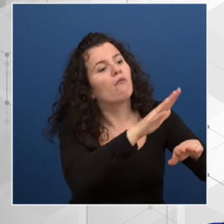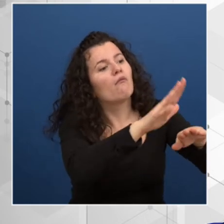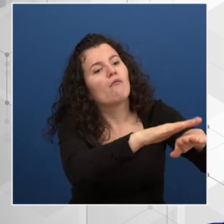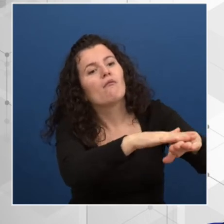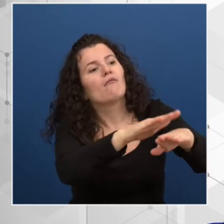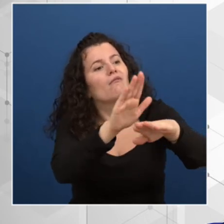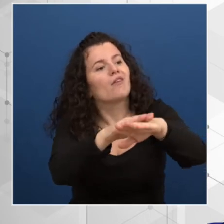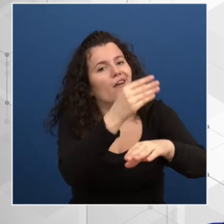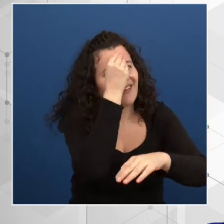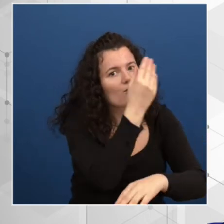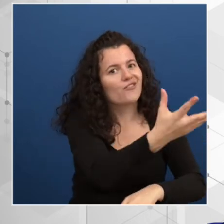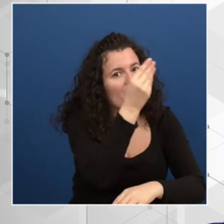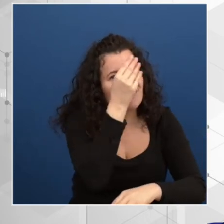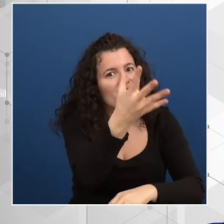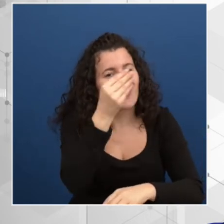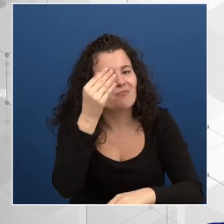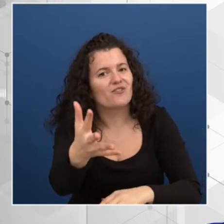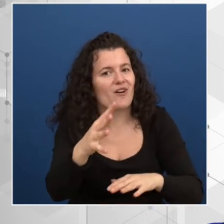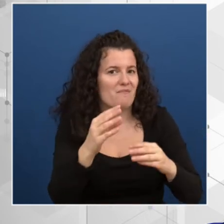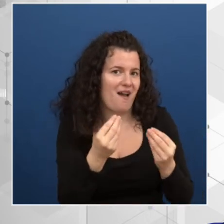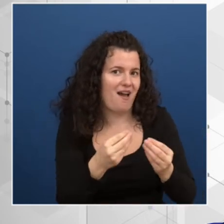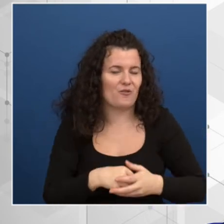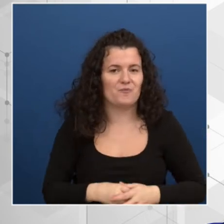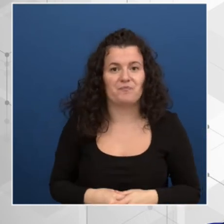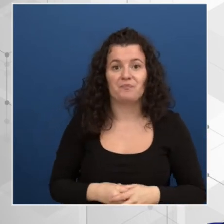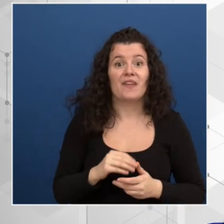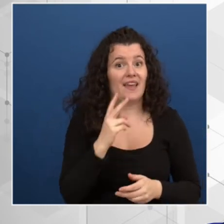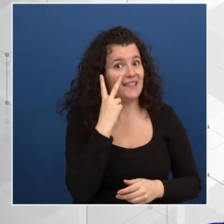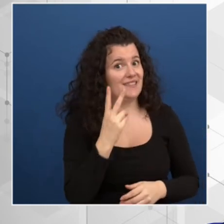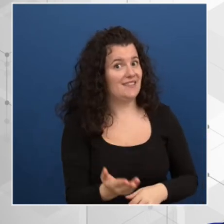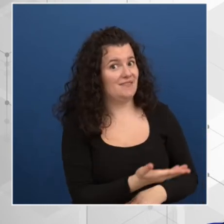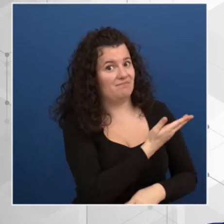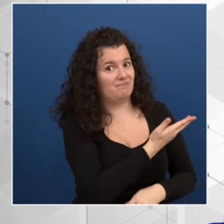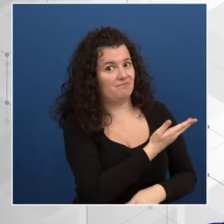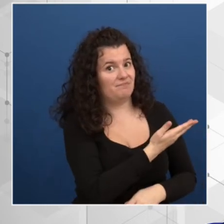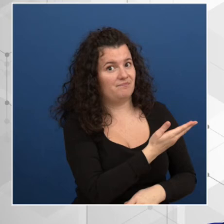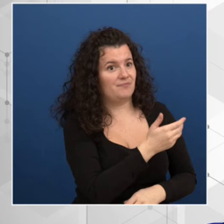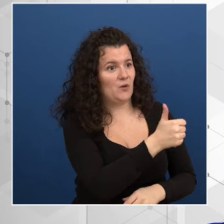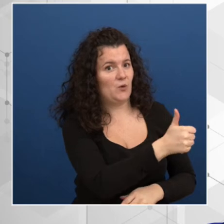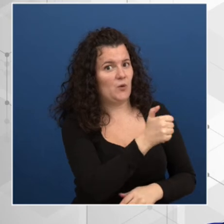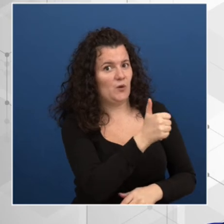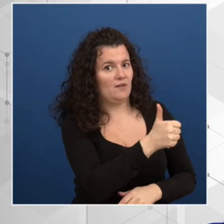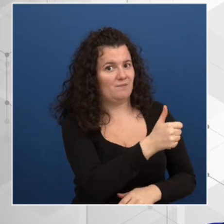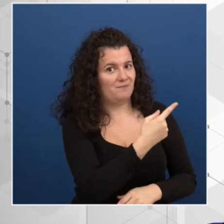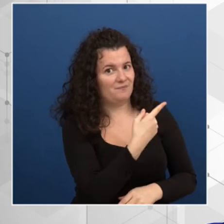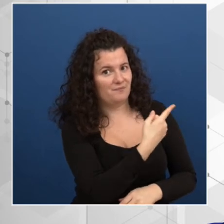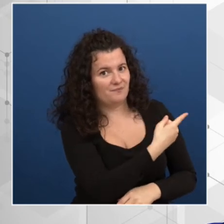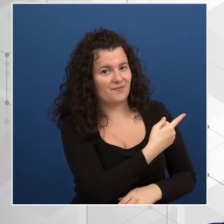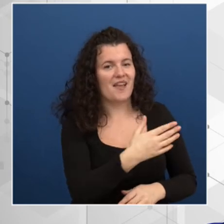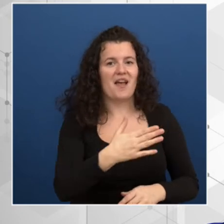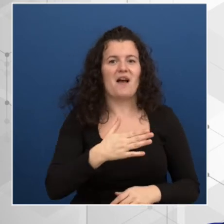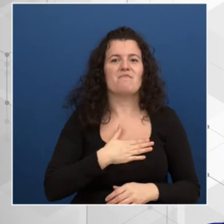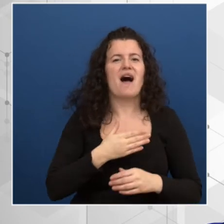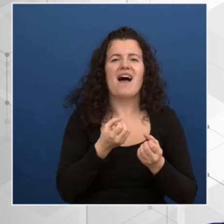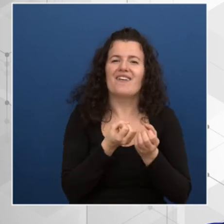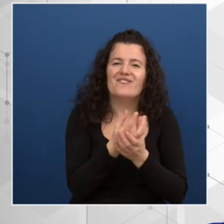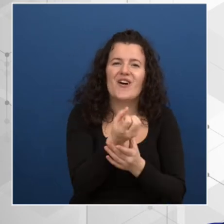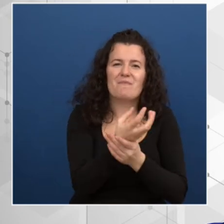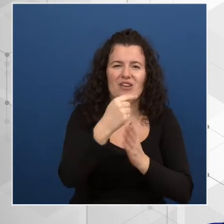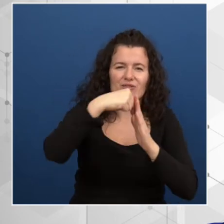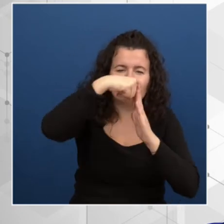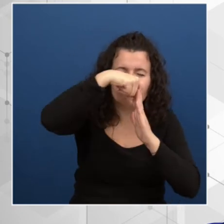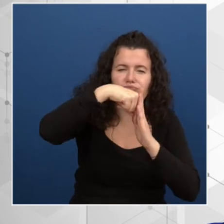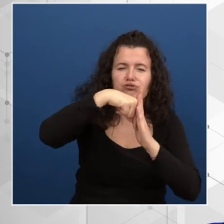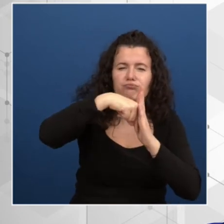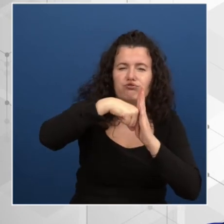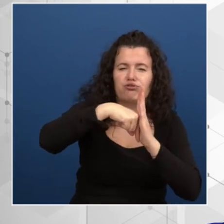mobile if you want to know more. I have a blog that's quite detailed, and that's where this will link you to, going into this sort of information in detail with a whole lot